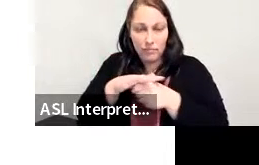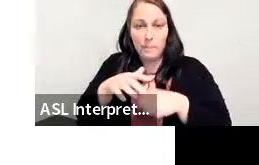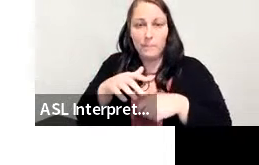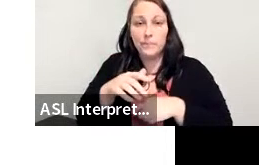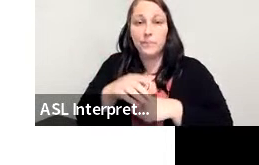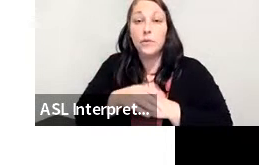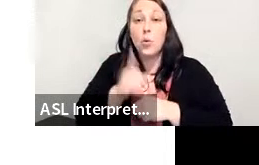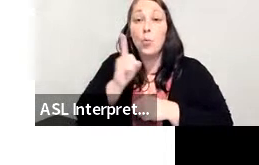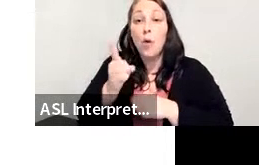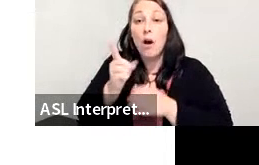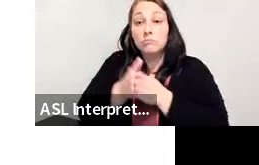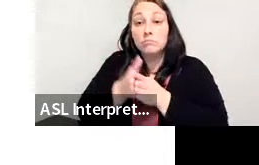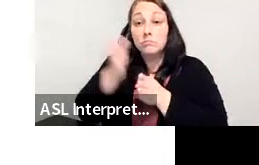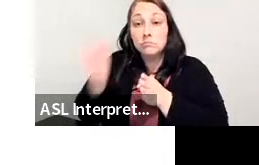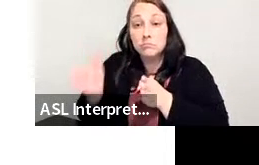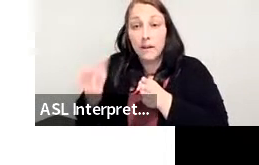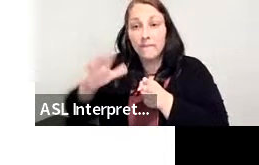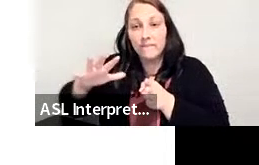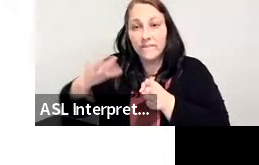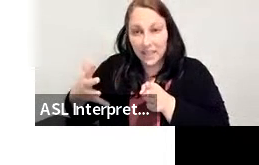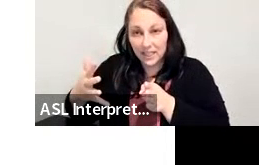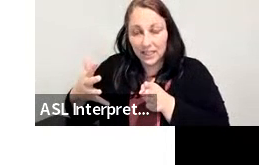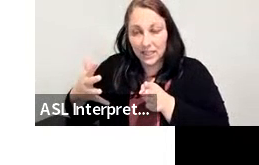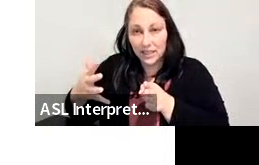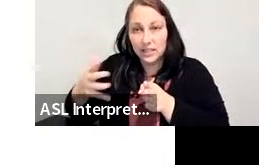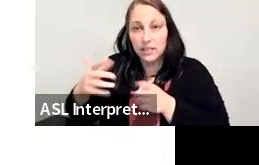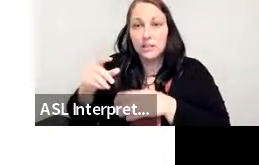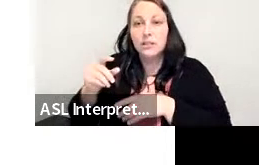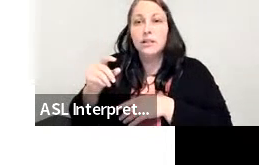one side, we have at 5th Street along the